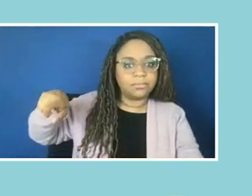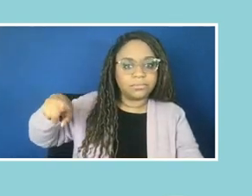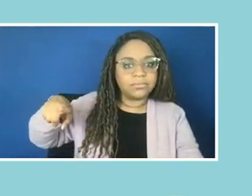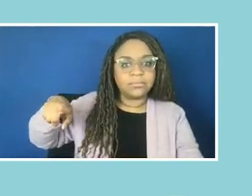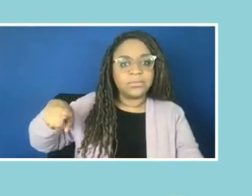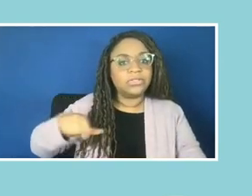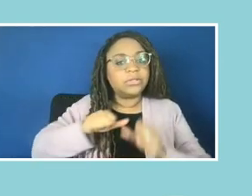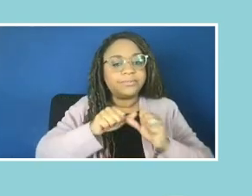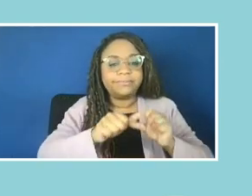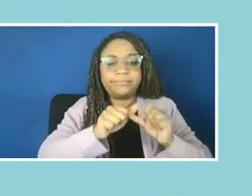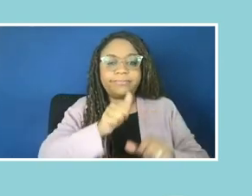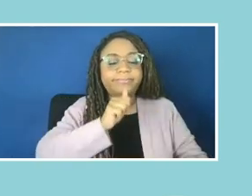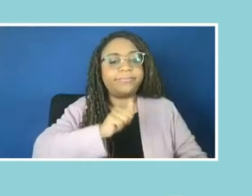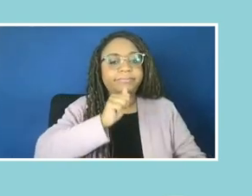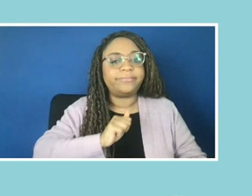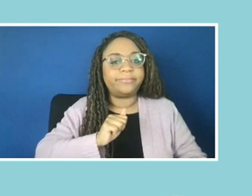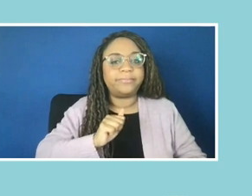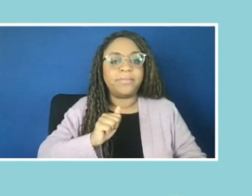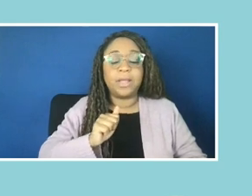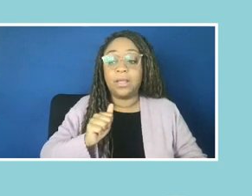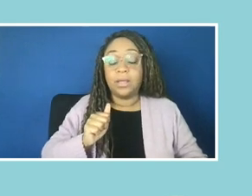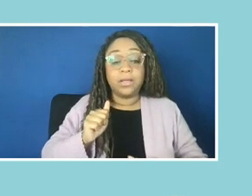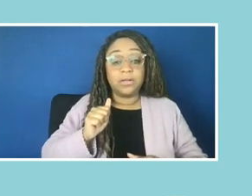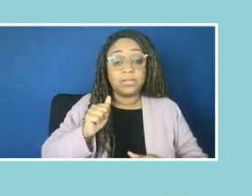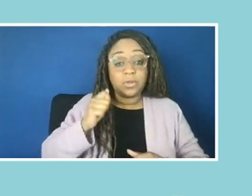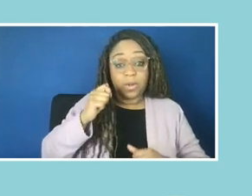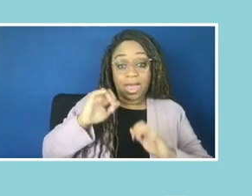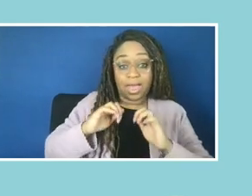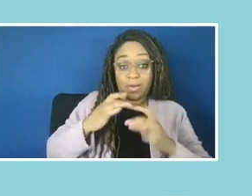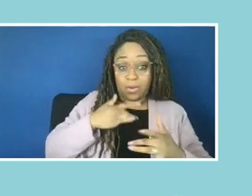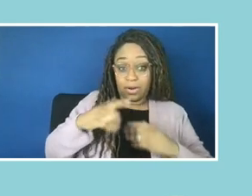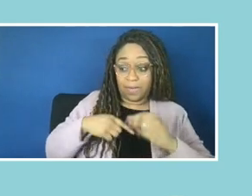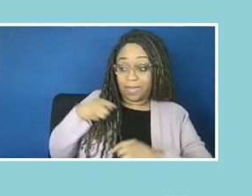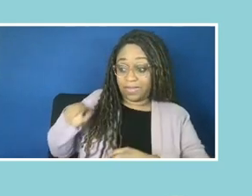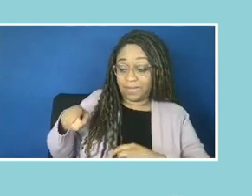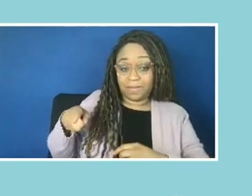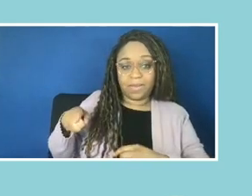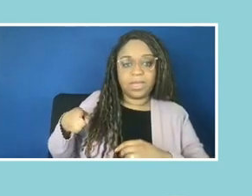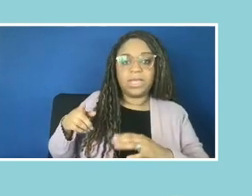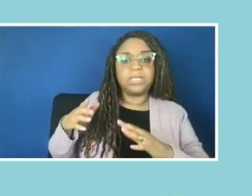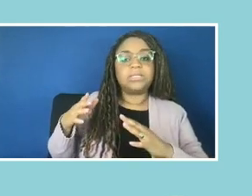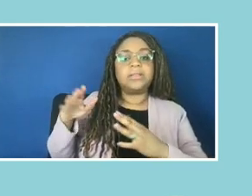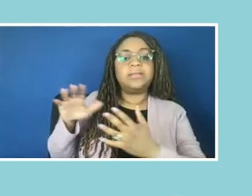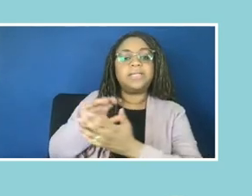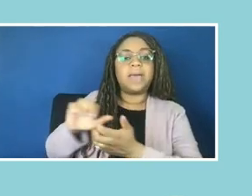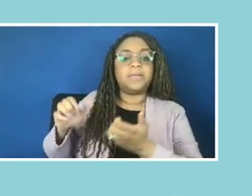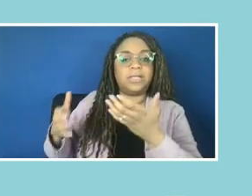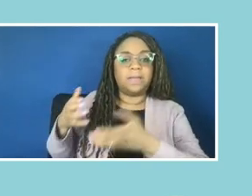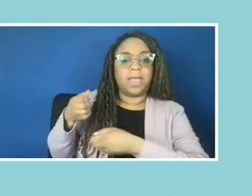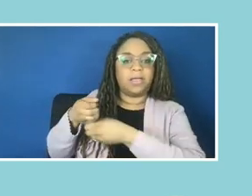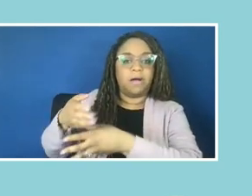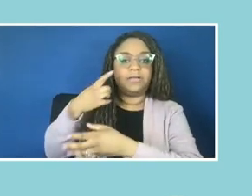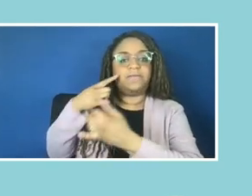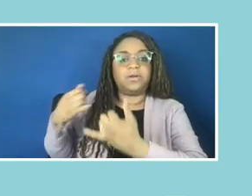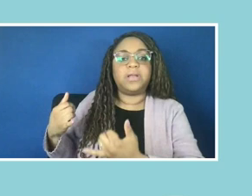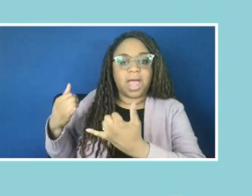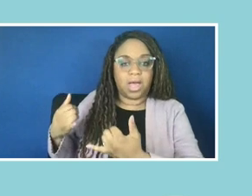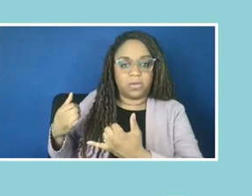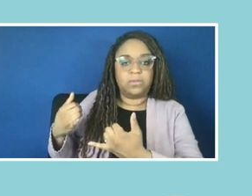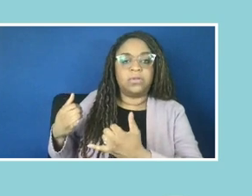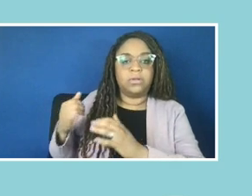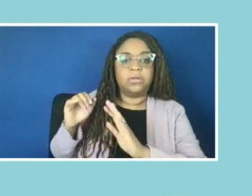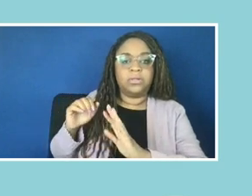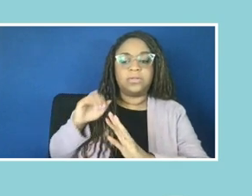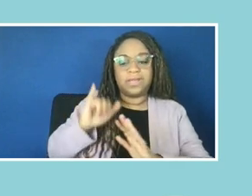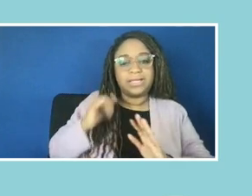that you can lessen the damage that they cause in the interim. So that's one of the reasons why you have to push back on it a